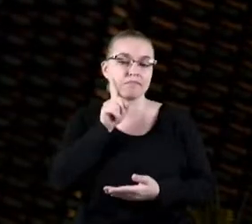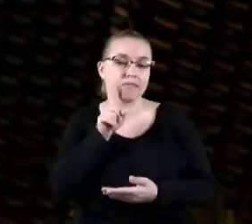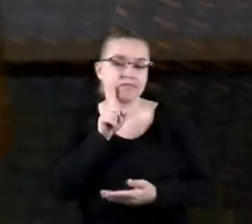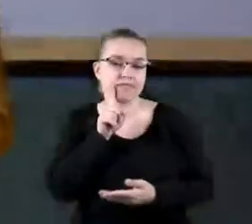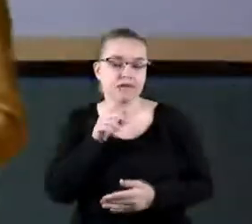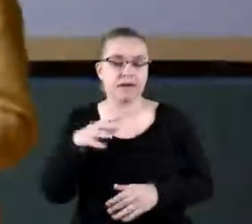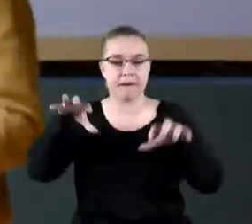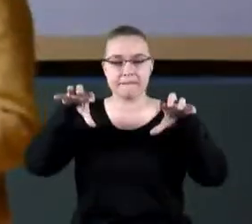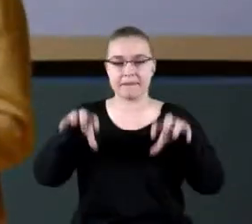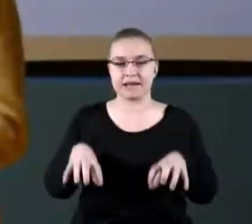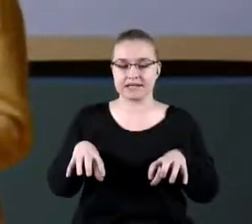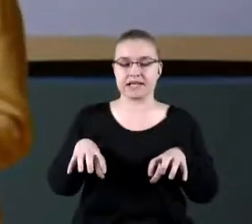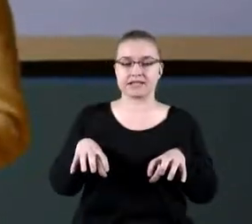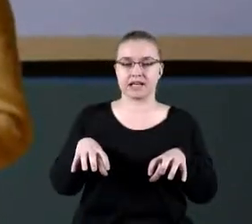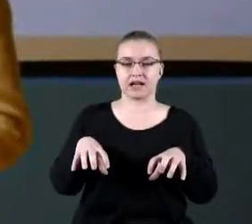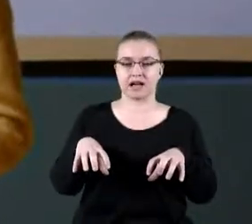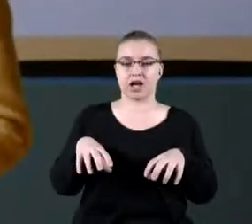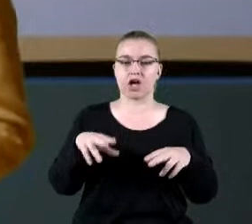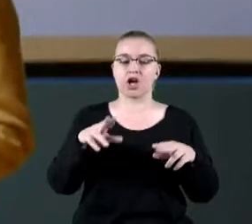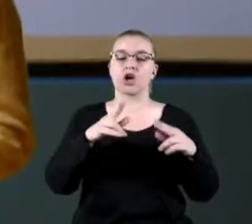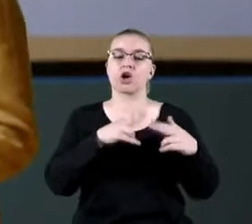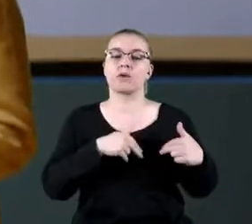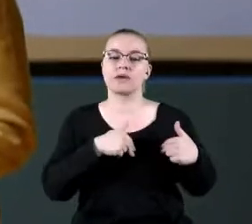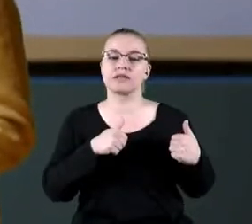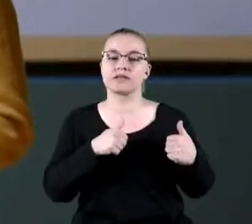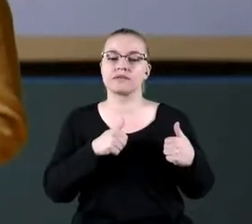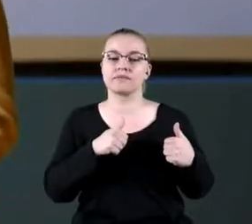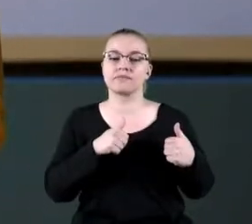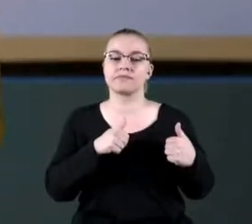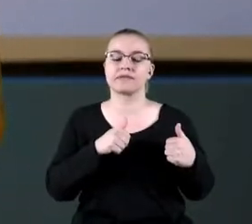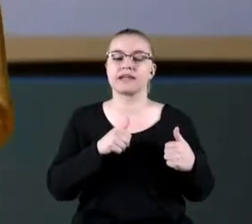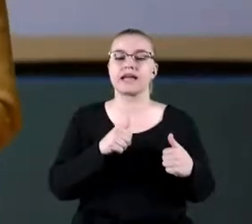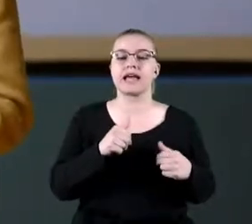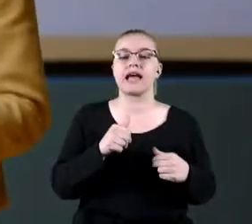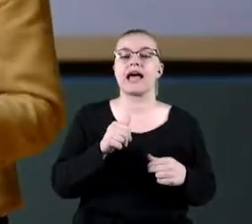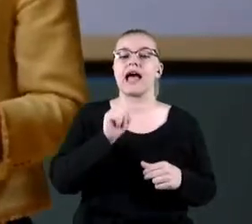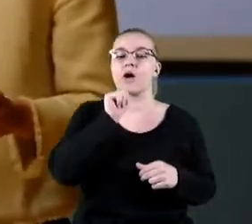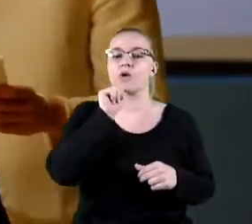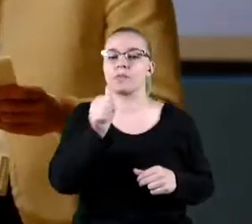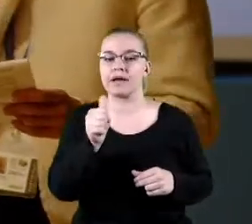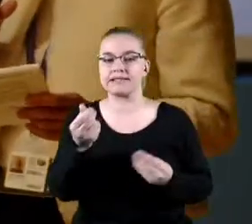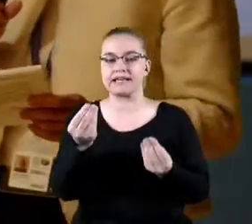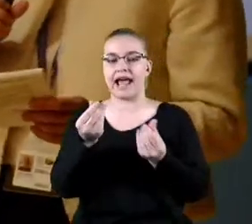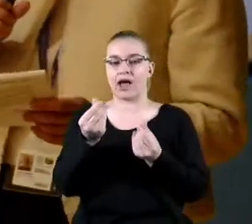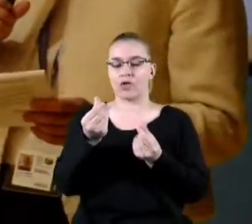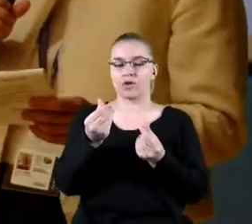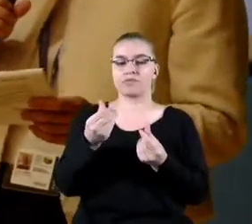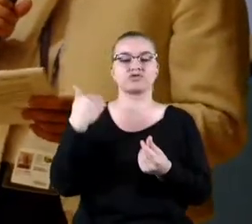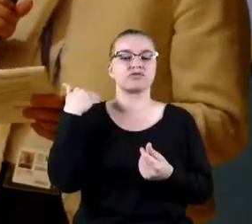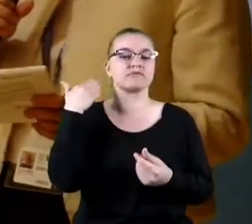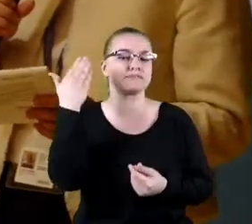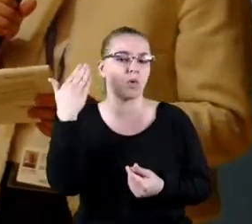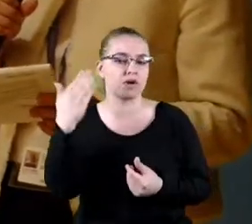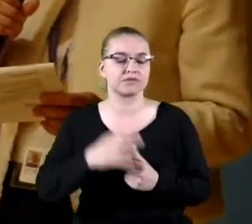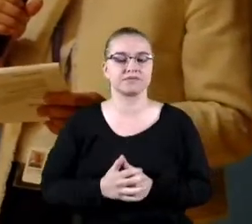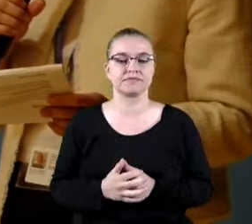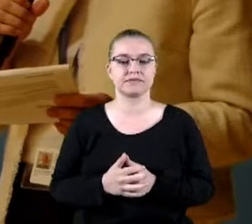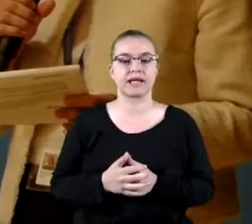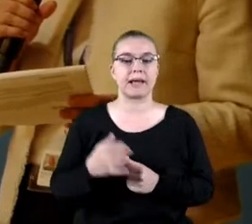Economic and Social Committee. Ms. Anita Areli